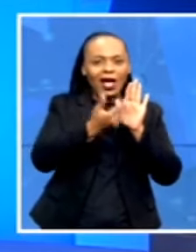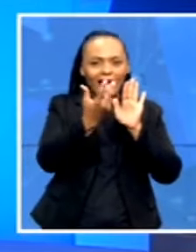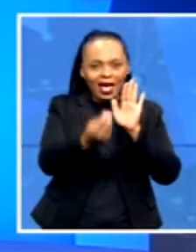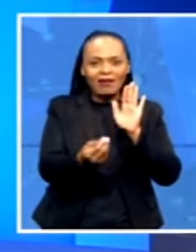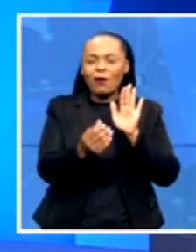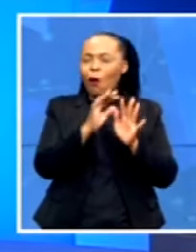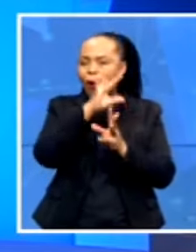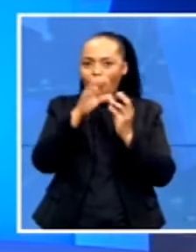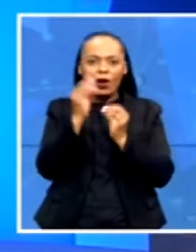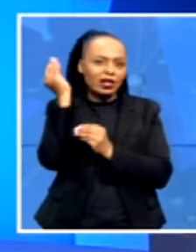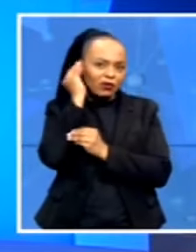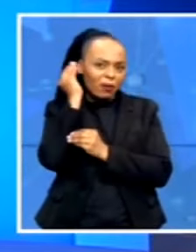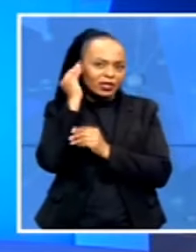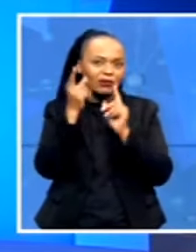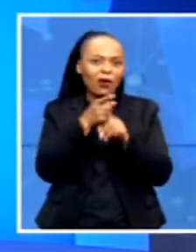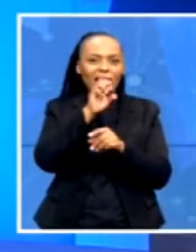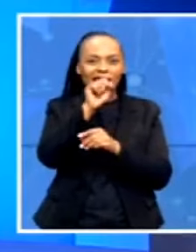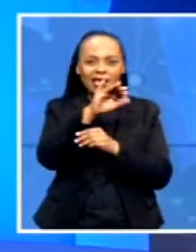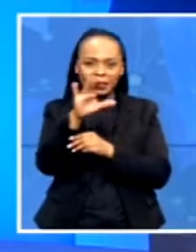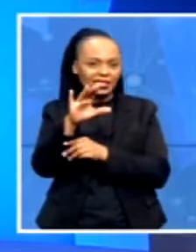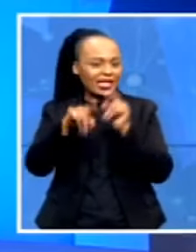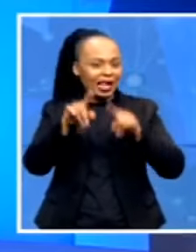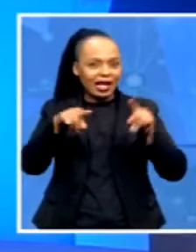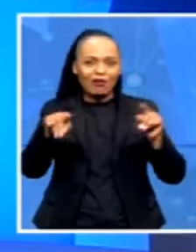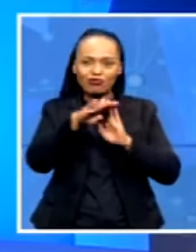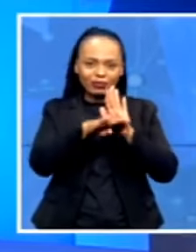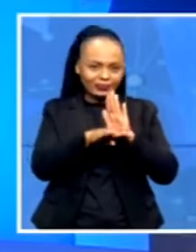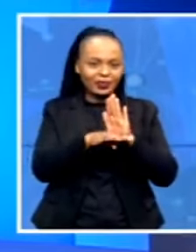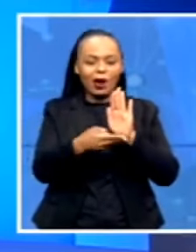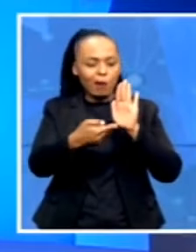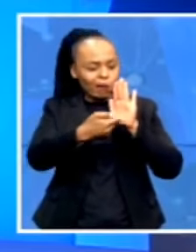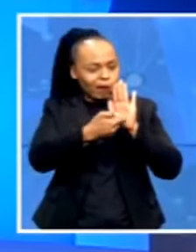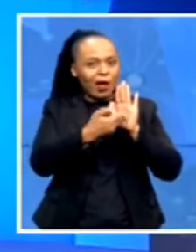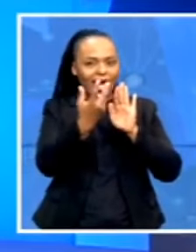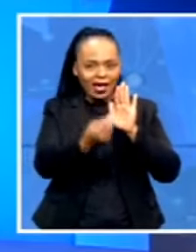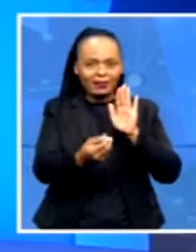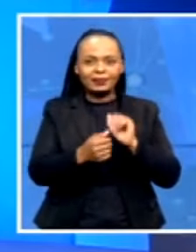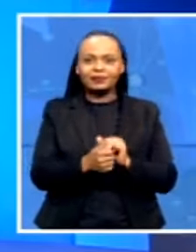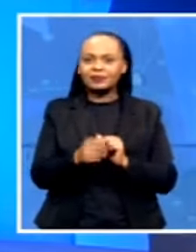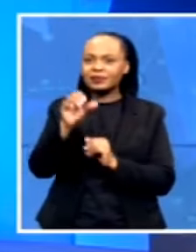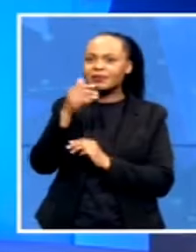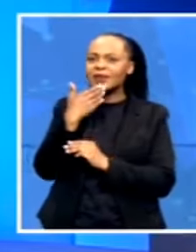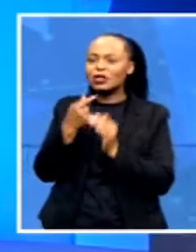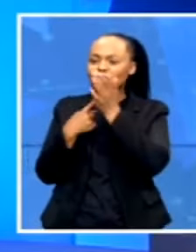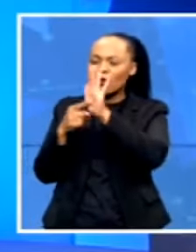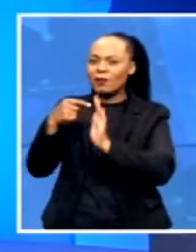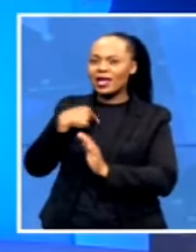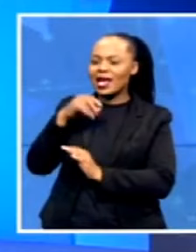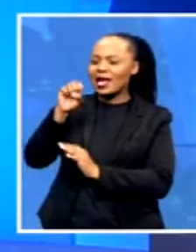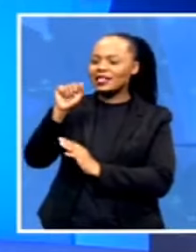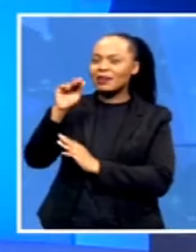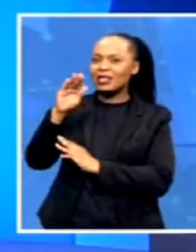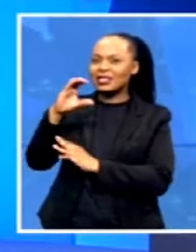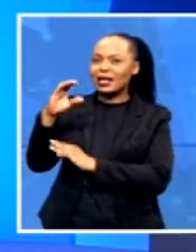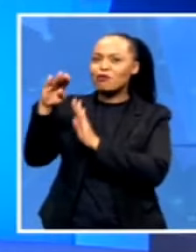and stuck it into one. Just go back to where all the SABC program is. Something that comes to my mind. You know, our job is to